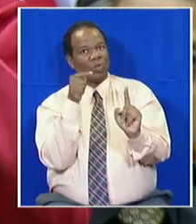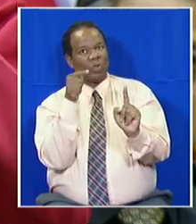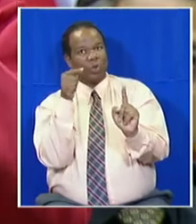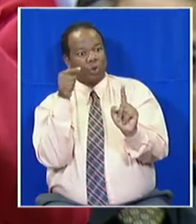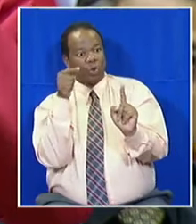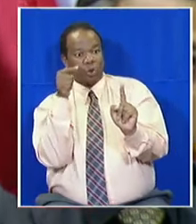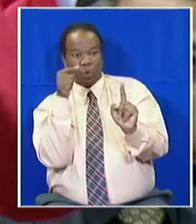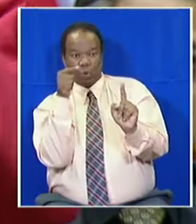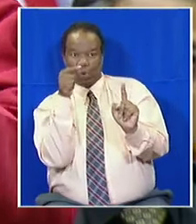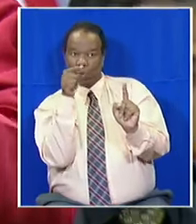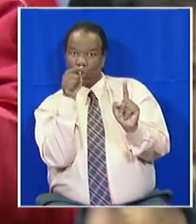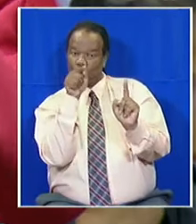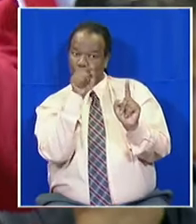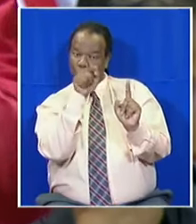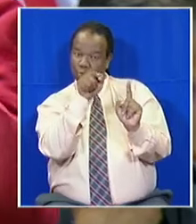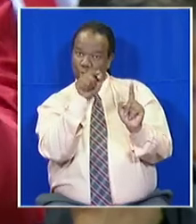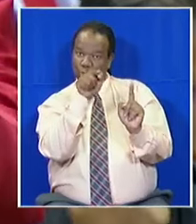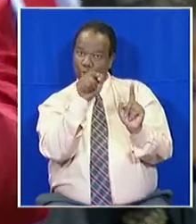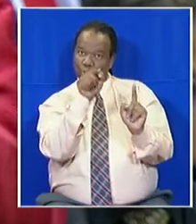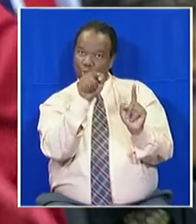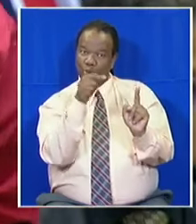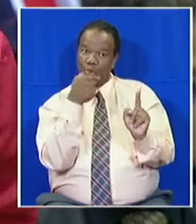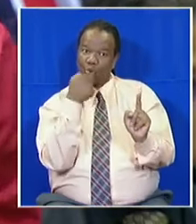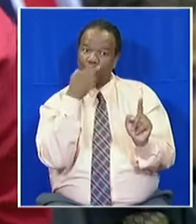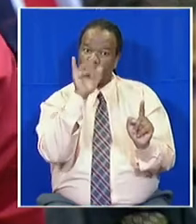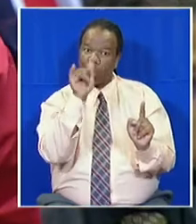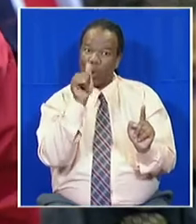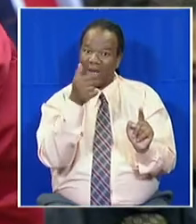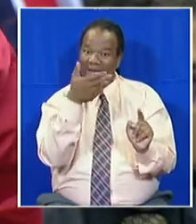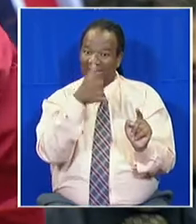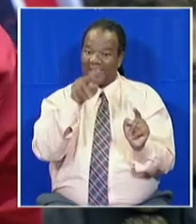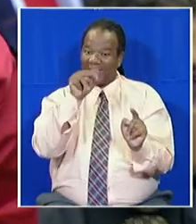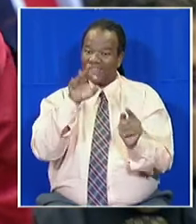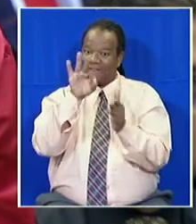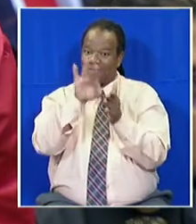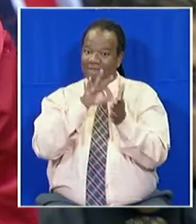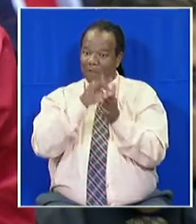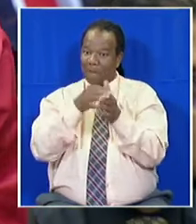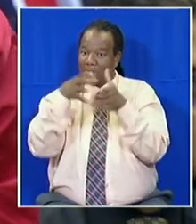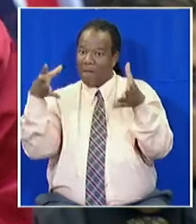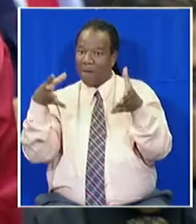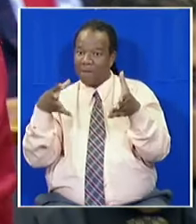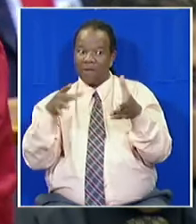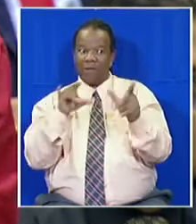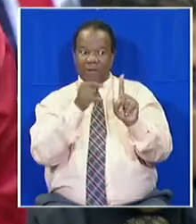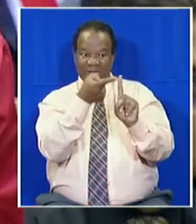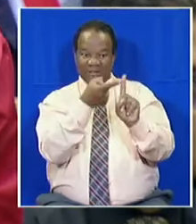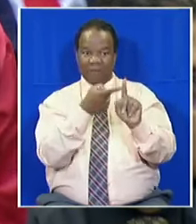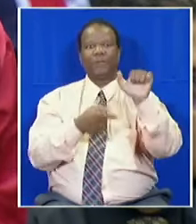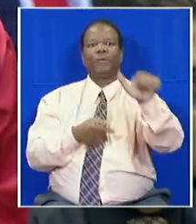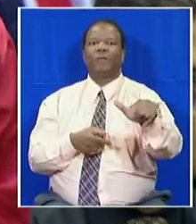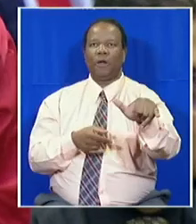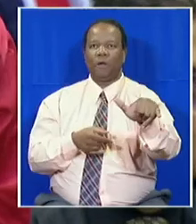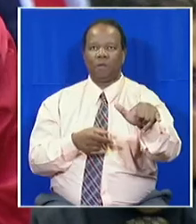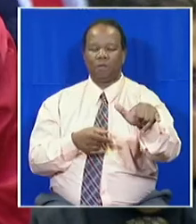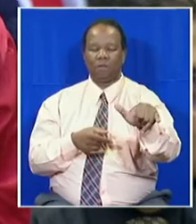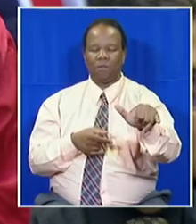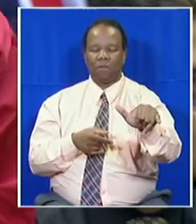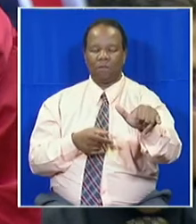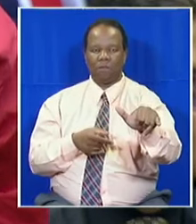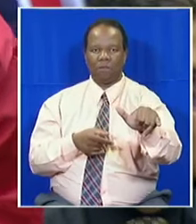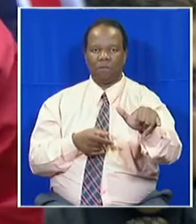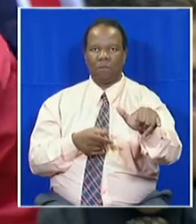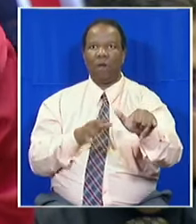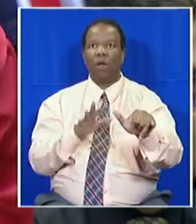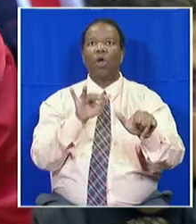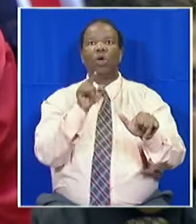Voted majority to keep him, it doesn't make him Honorable a legitimate Malema, that president. Is not a point of